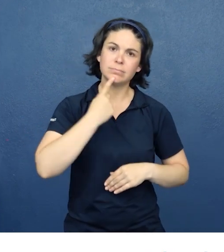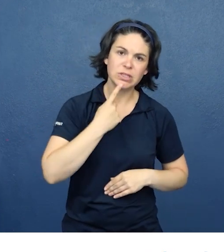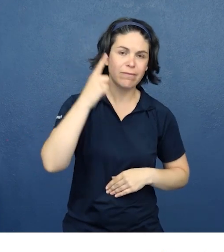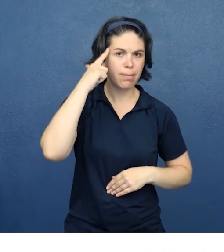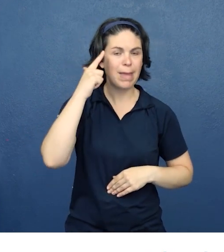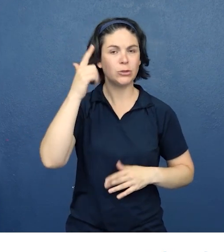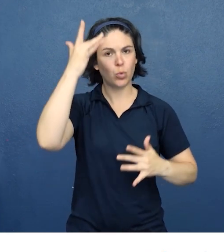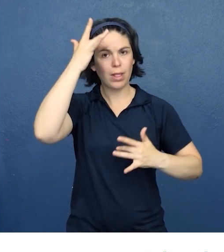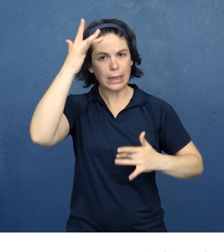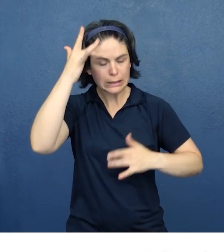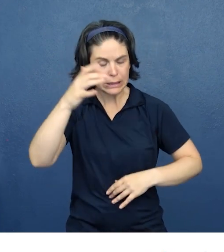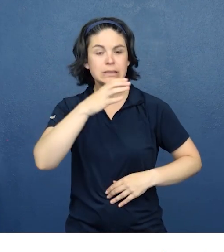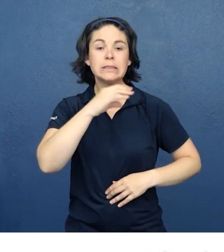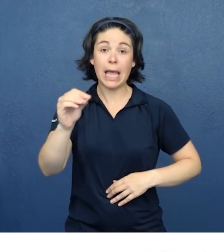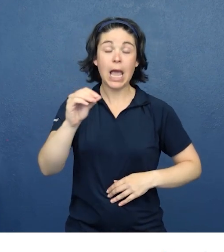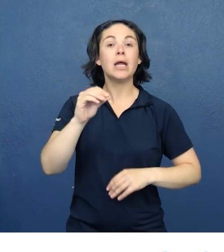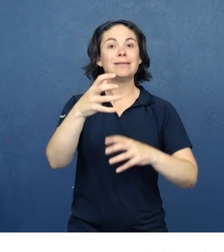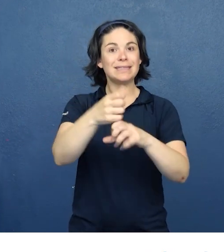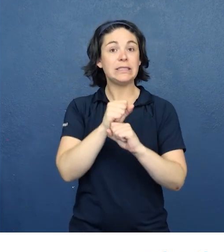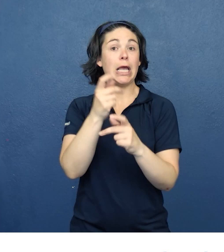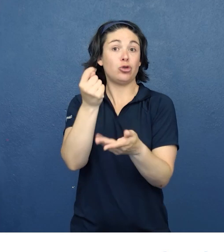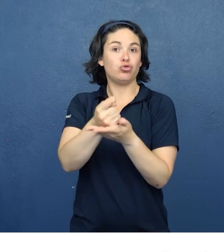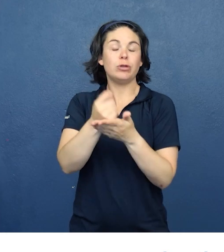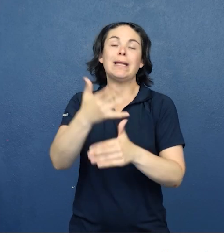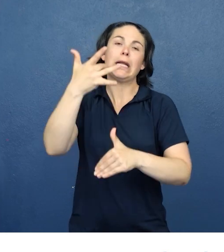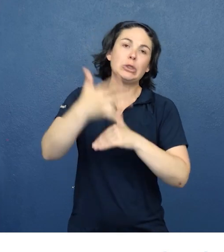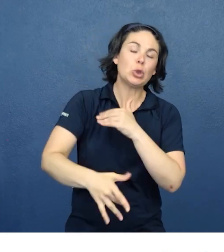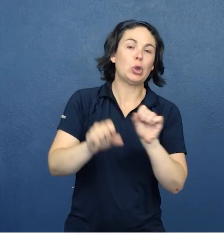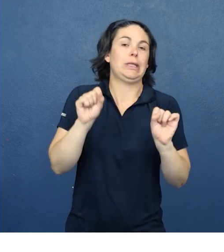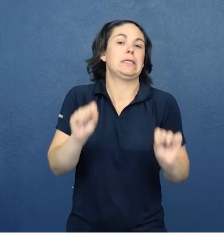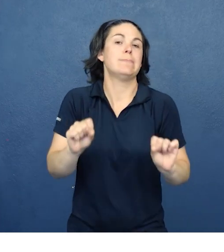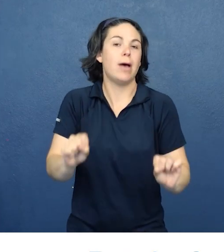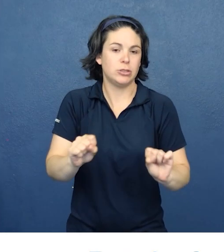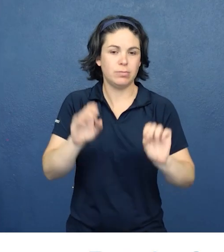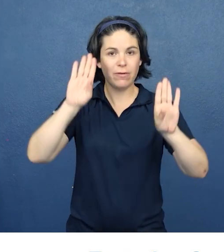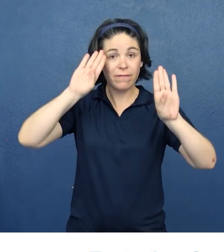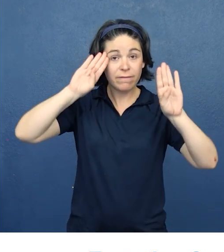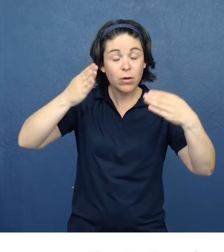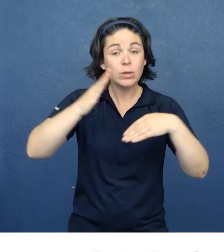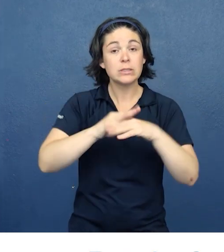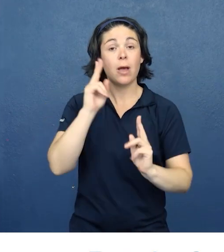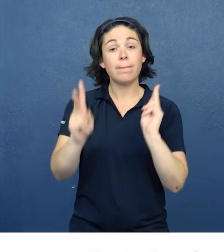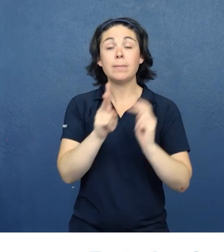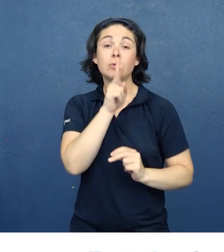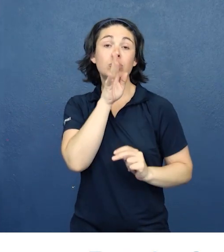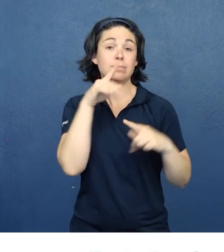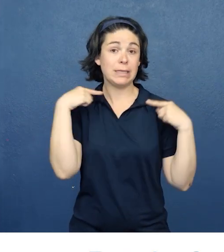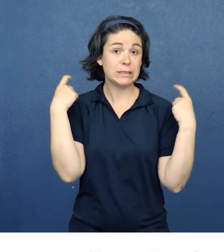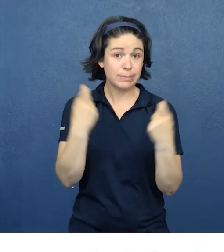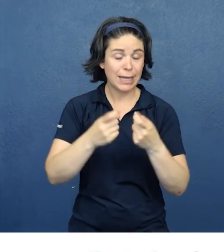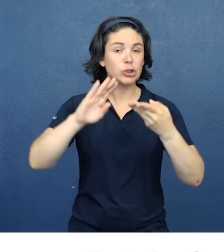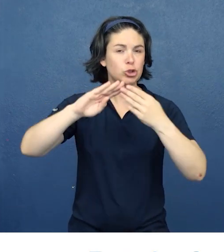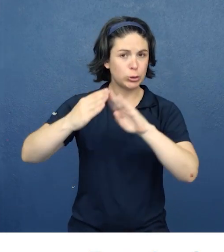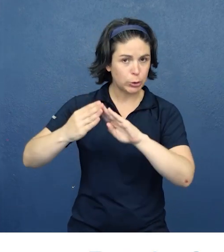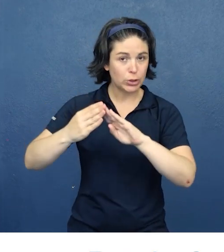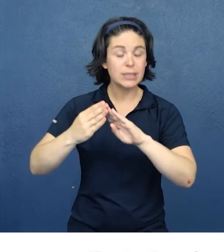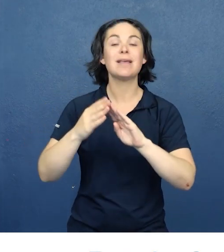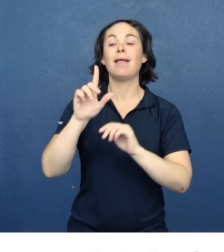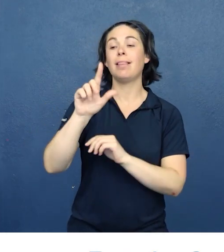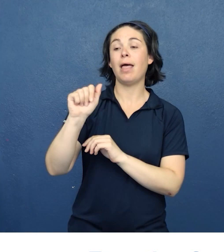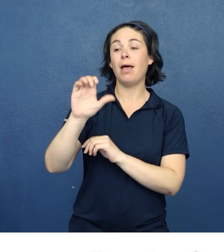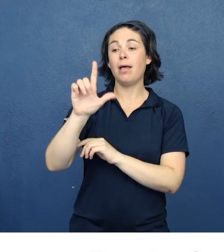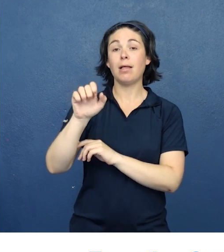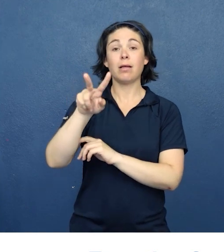mental illness and obtain treatment as early as possible. Targeting Spanish-speaking communities, La Clave serves